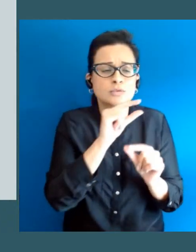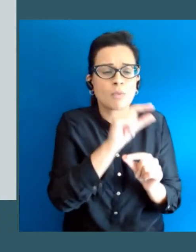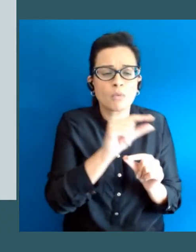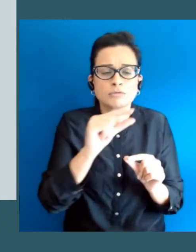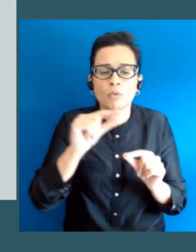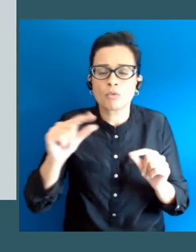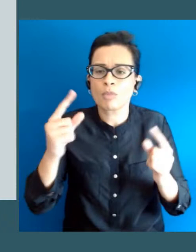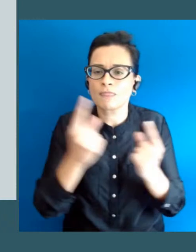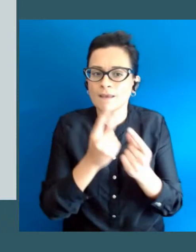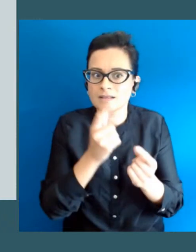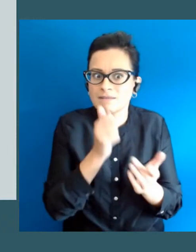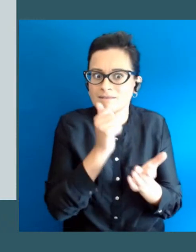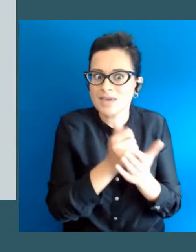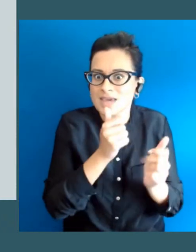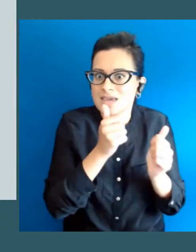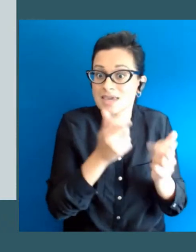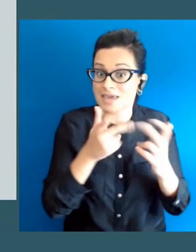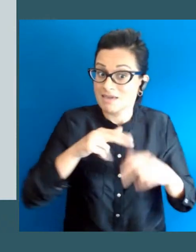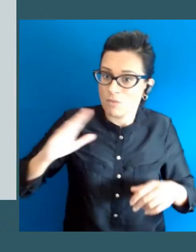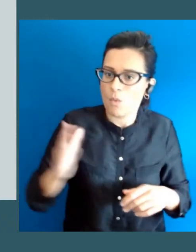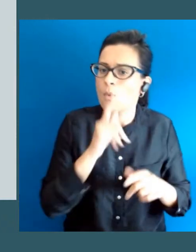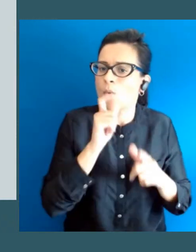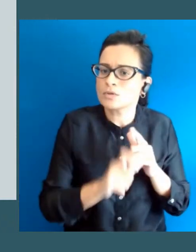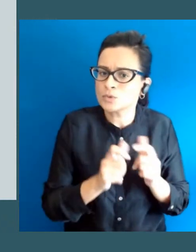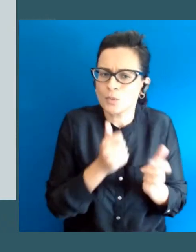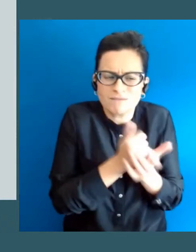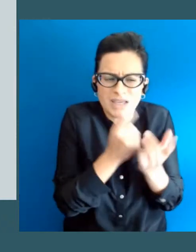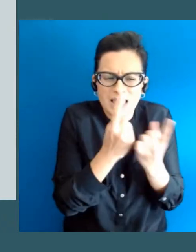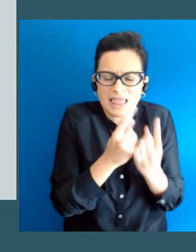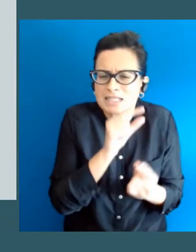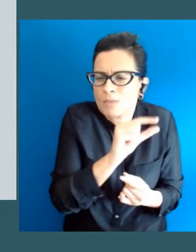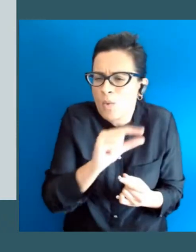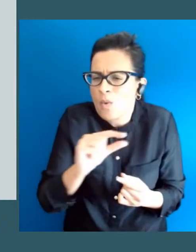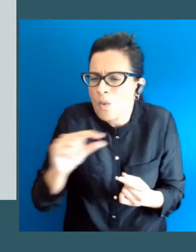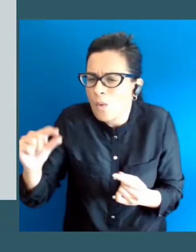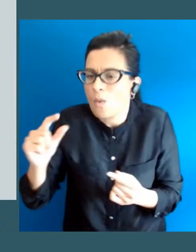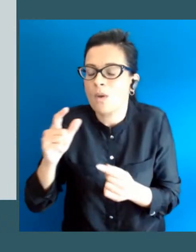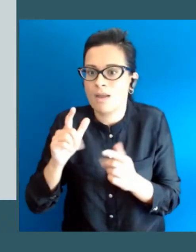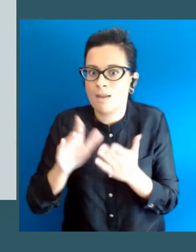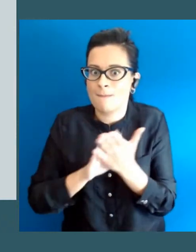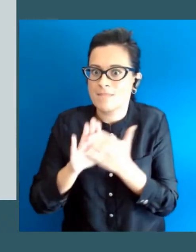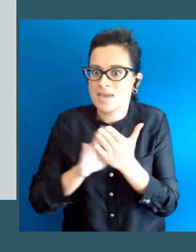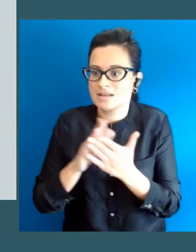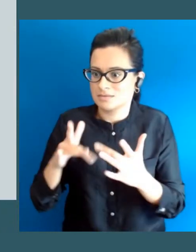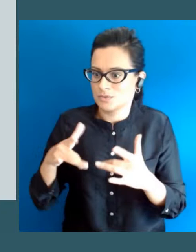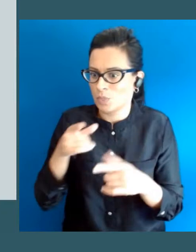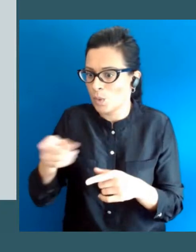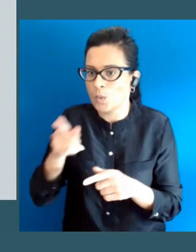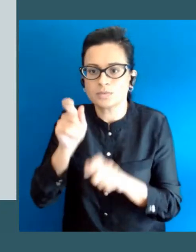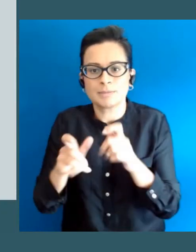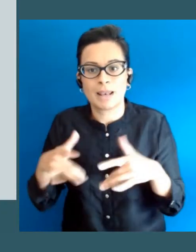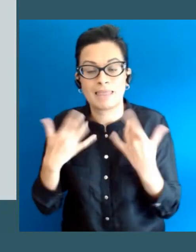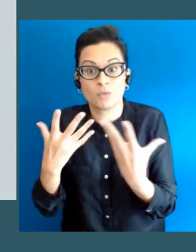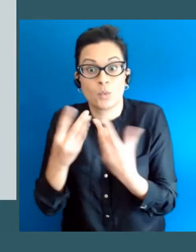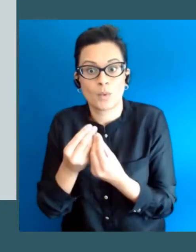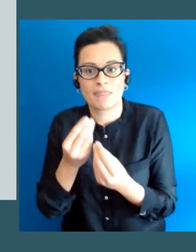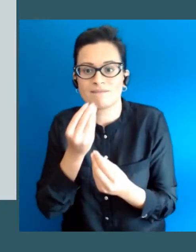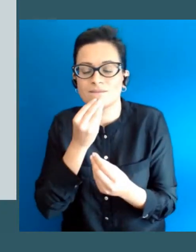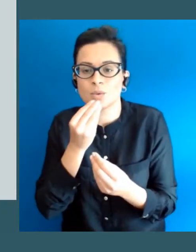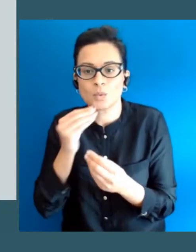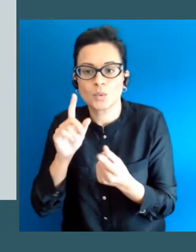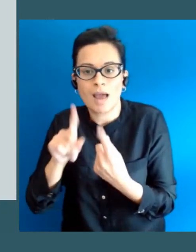we all do that, hopefully we can make a very big difference to people living with food allergy.